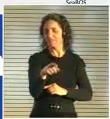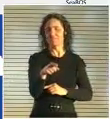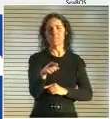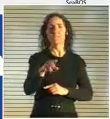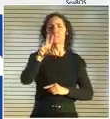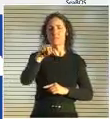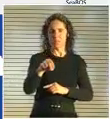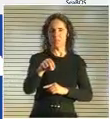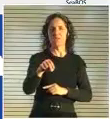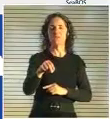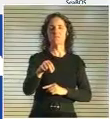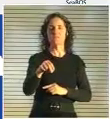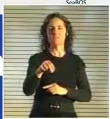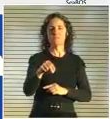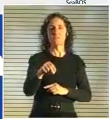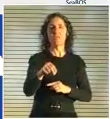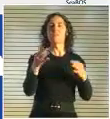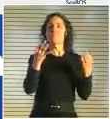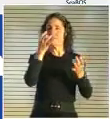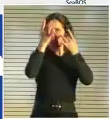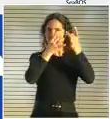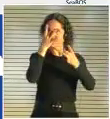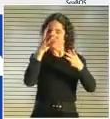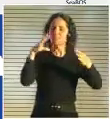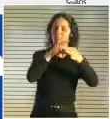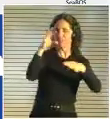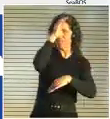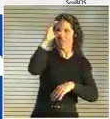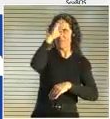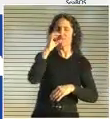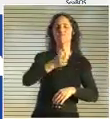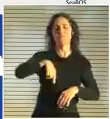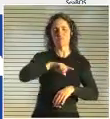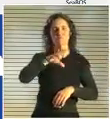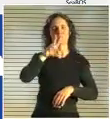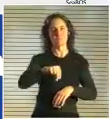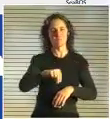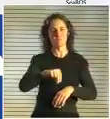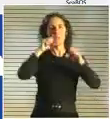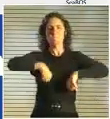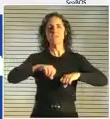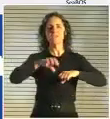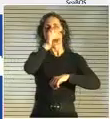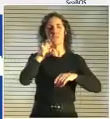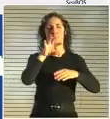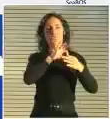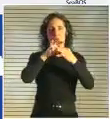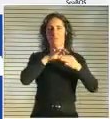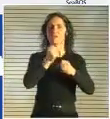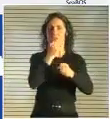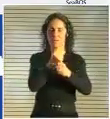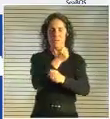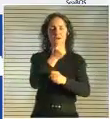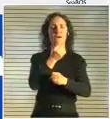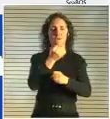working with them to, and WWF and the UN Global Compact to make cases from the seafood sector on how to set